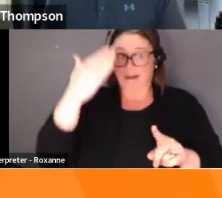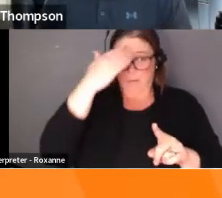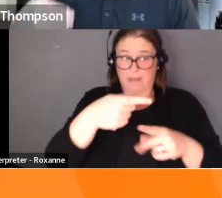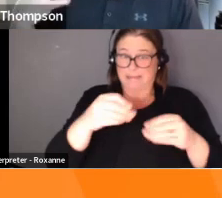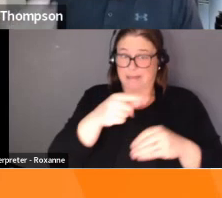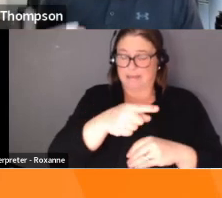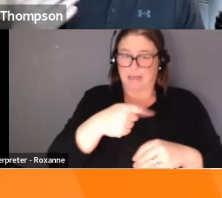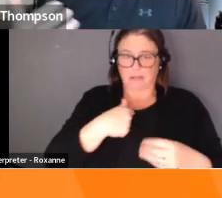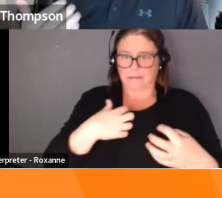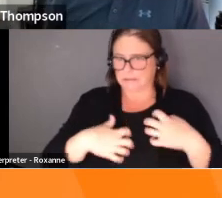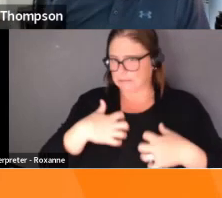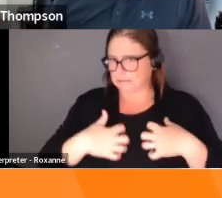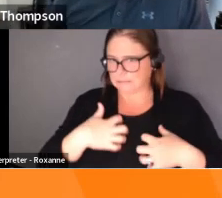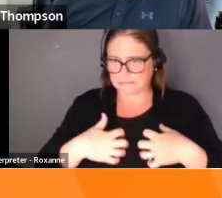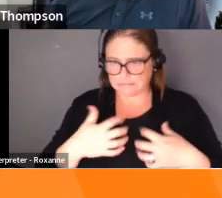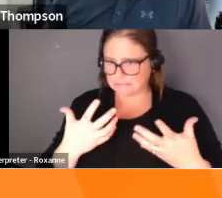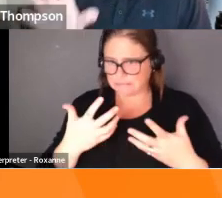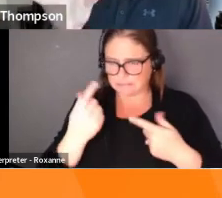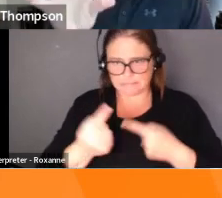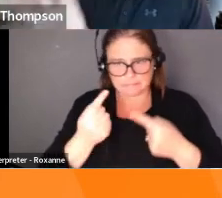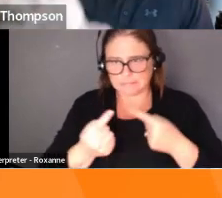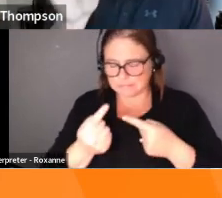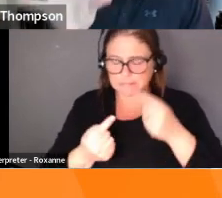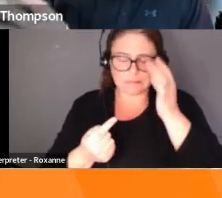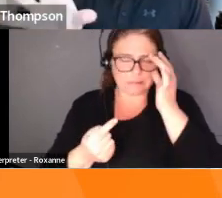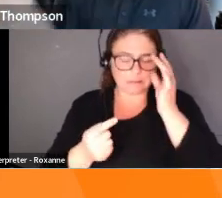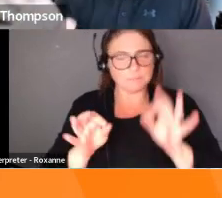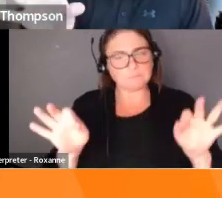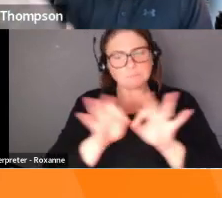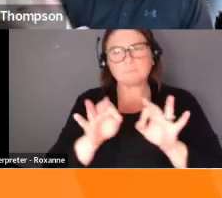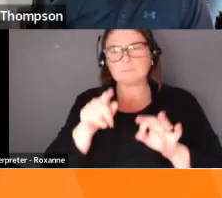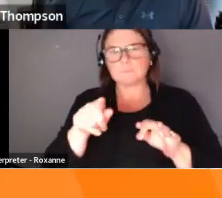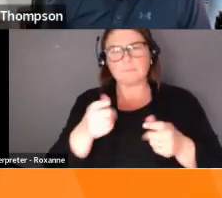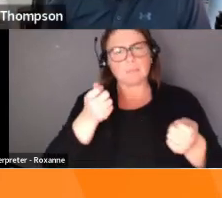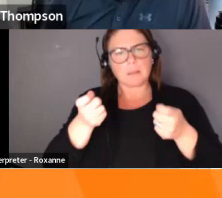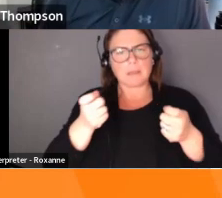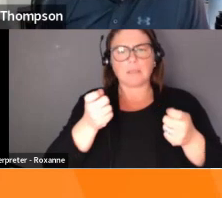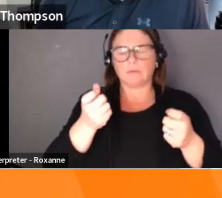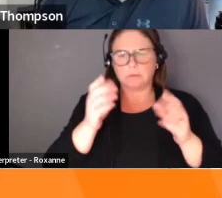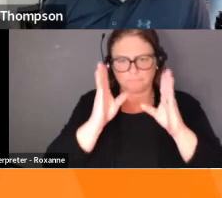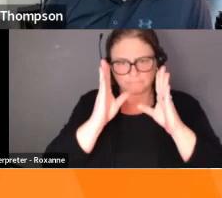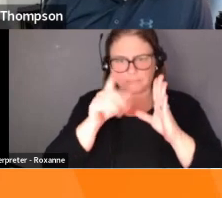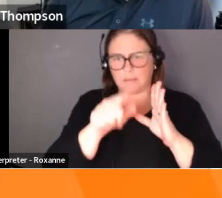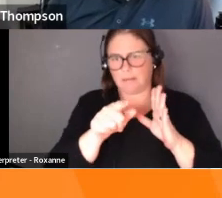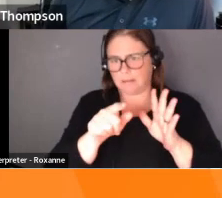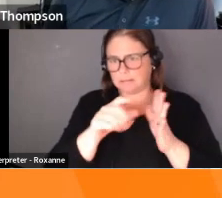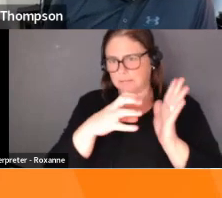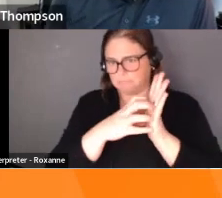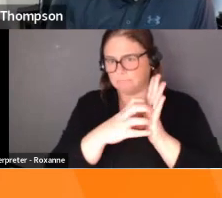Okay. So it's really important that we manage that and we pay attention to what is the buy box.